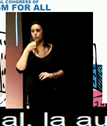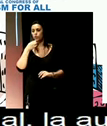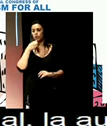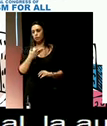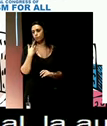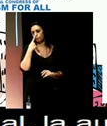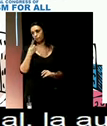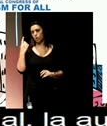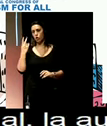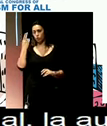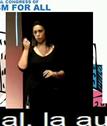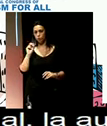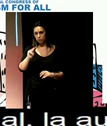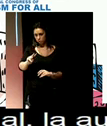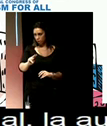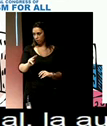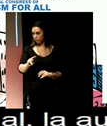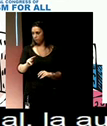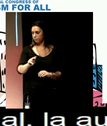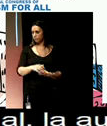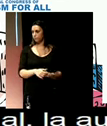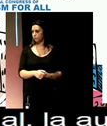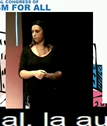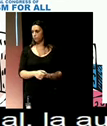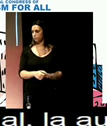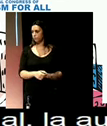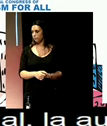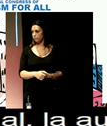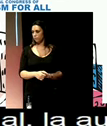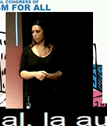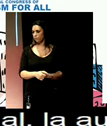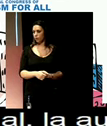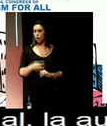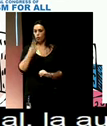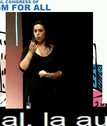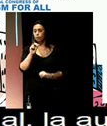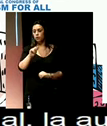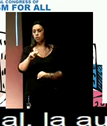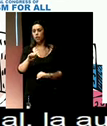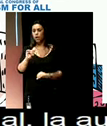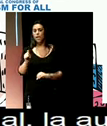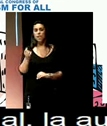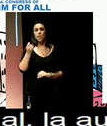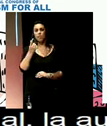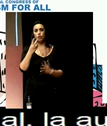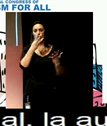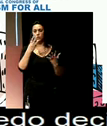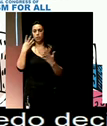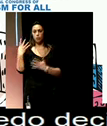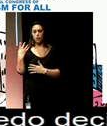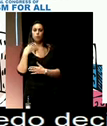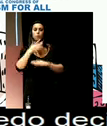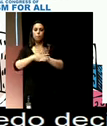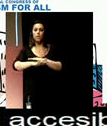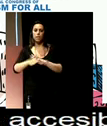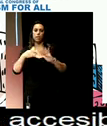2012 there was 144 accessible beaches. Here